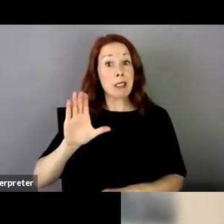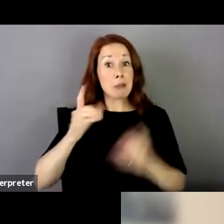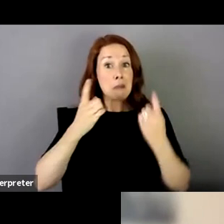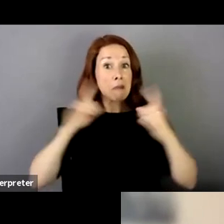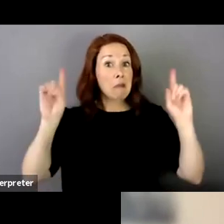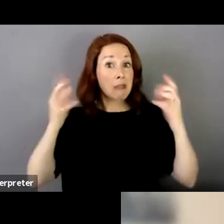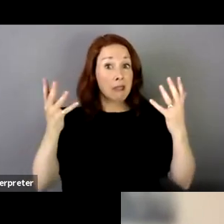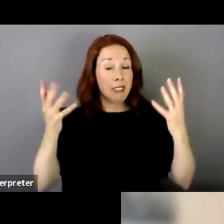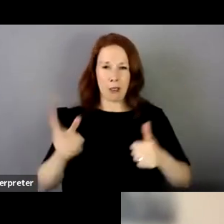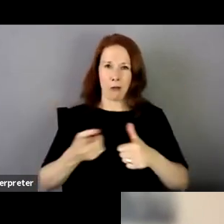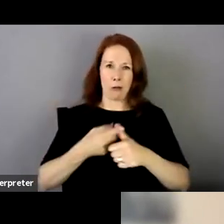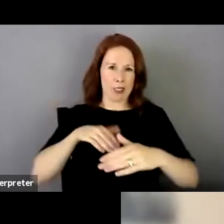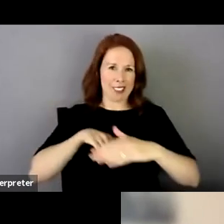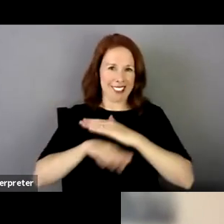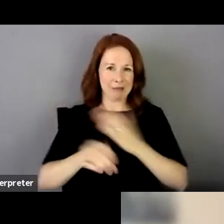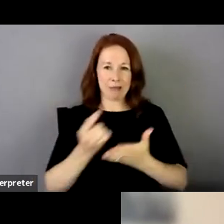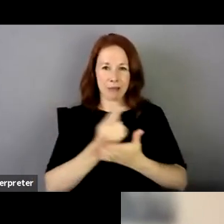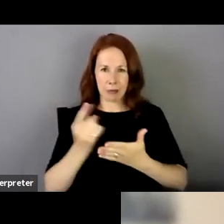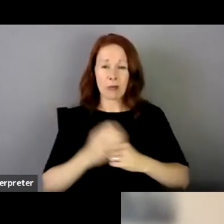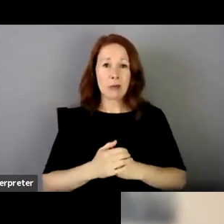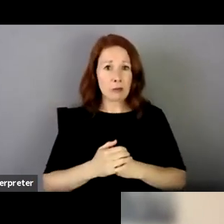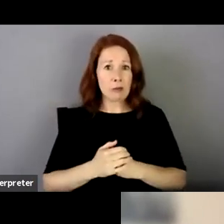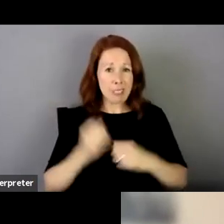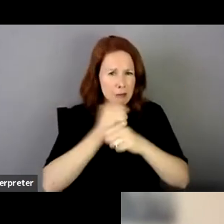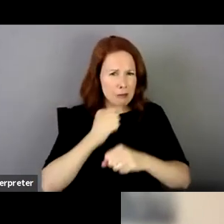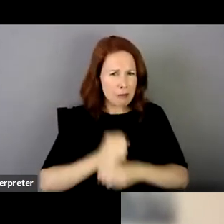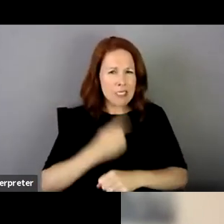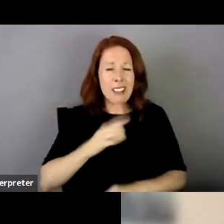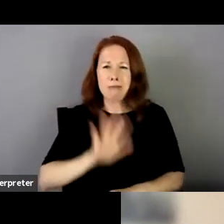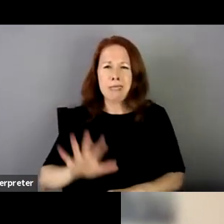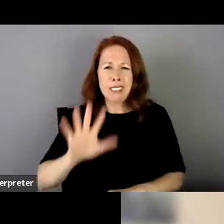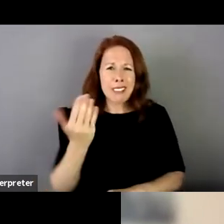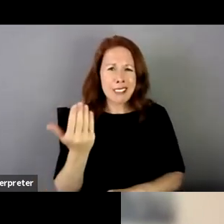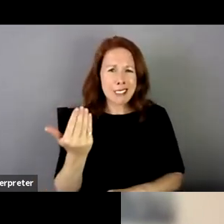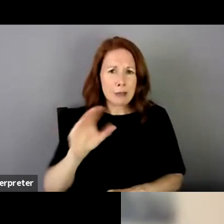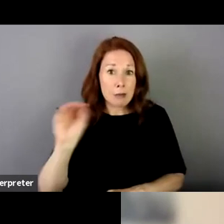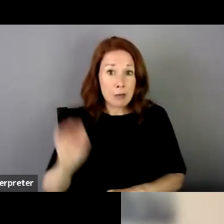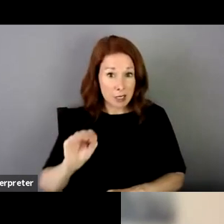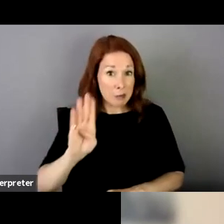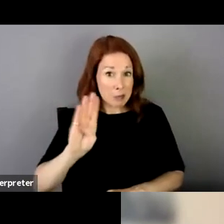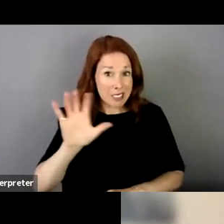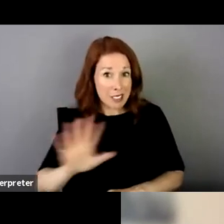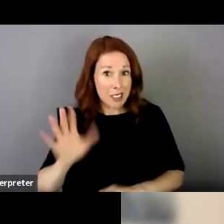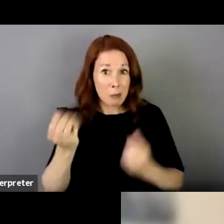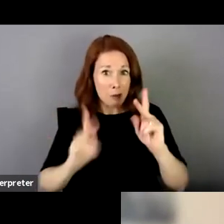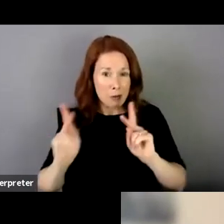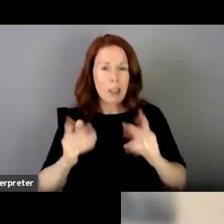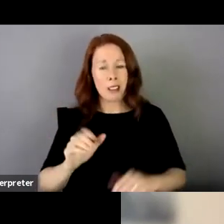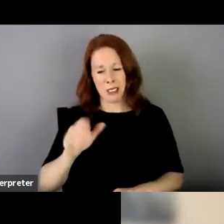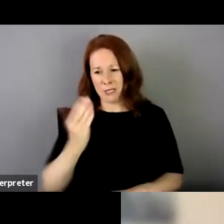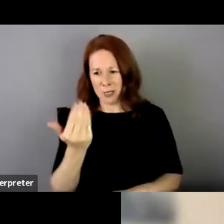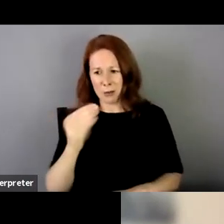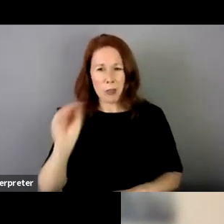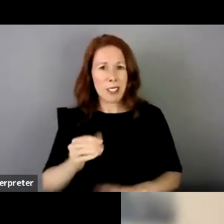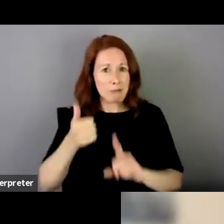first Accessibility Week, citing that approximately 15% of BC's population self-identifies as having a